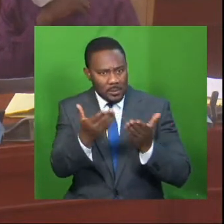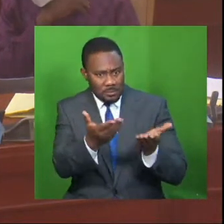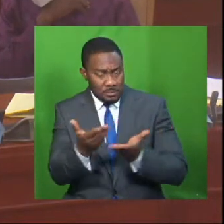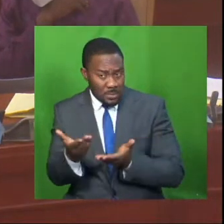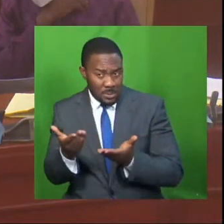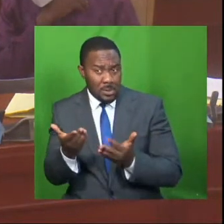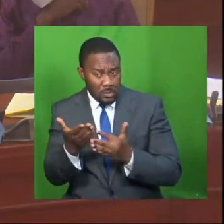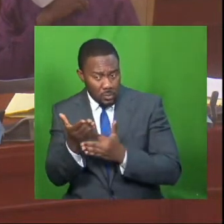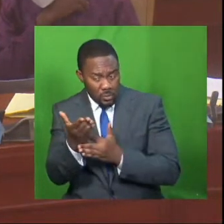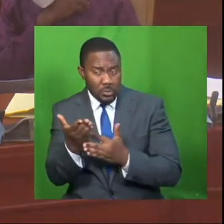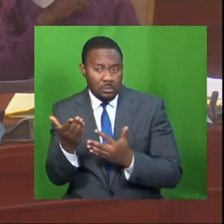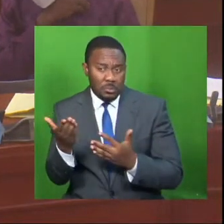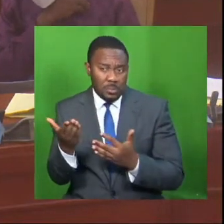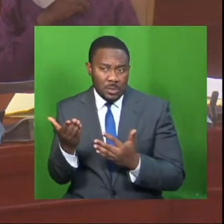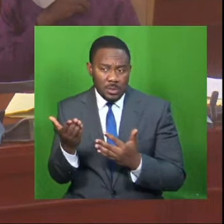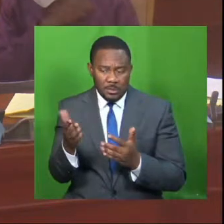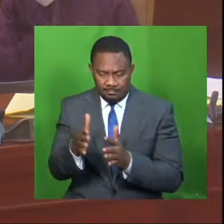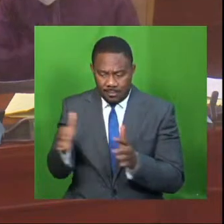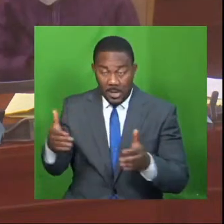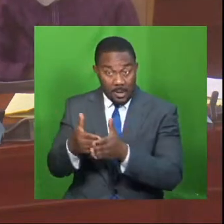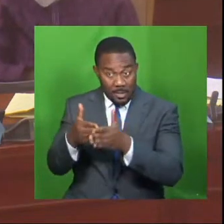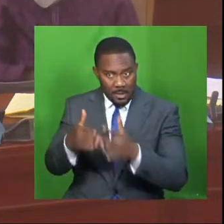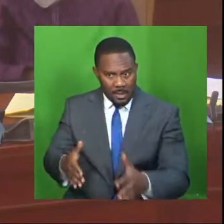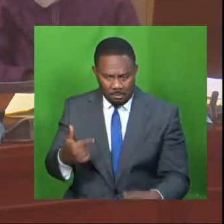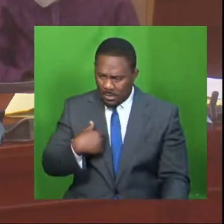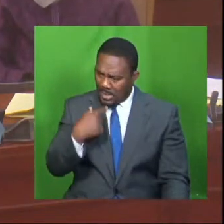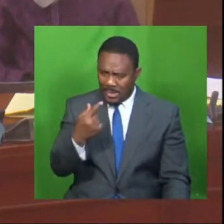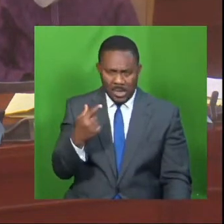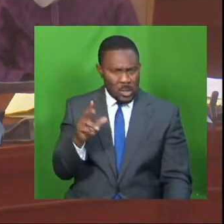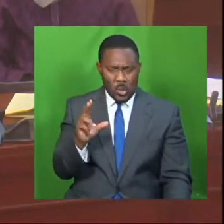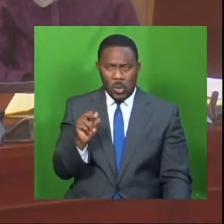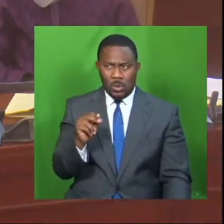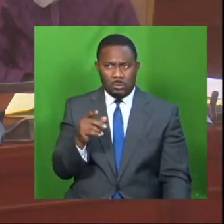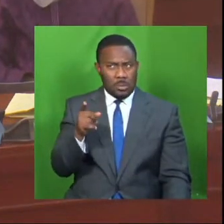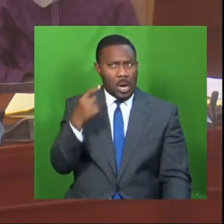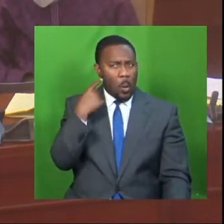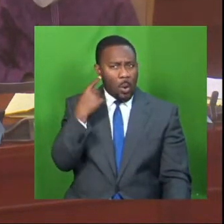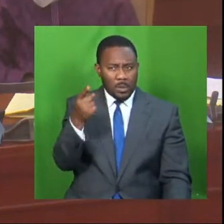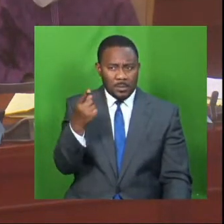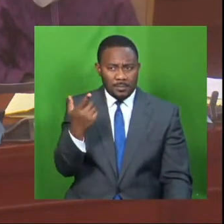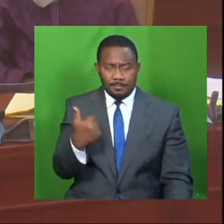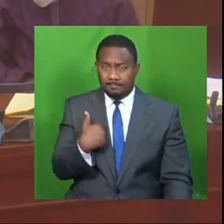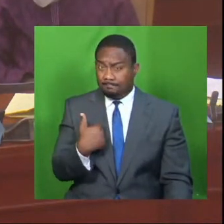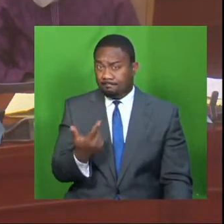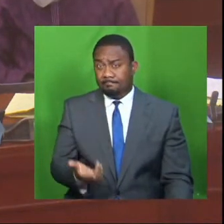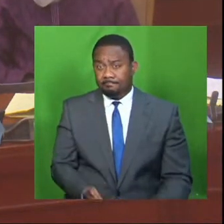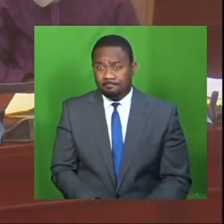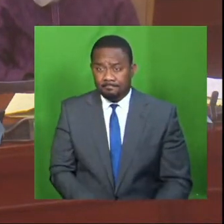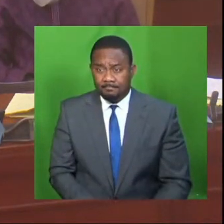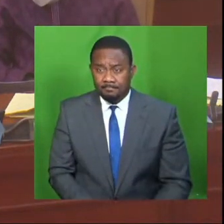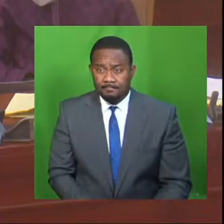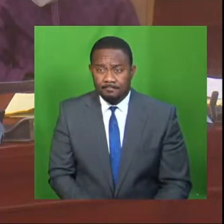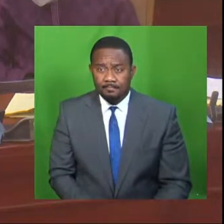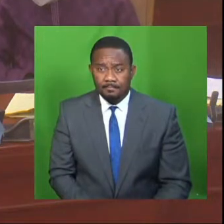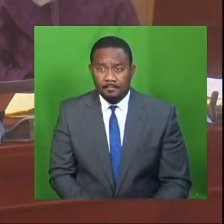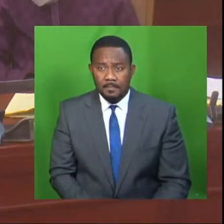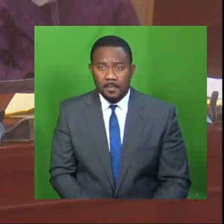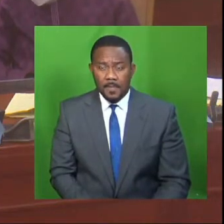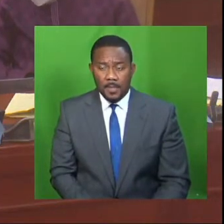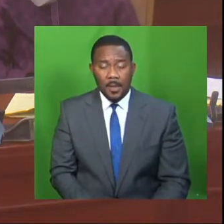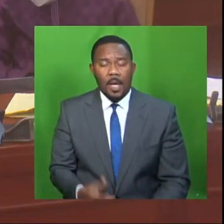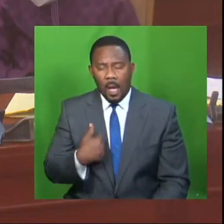public. We are unable to accept the explanation that he is not available today for purpose of